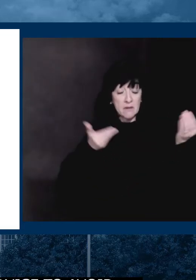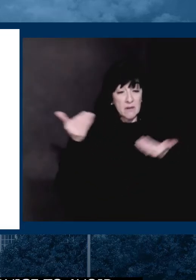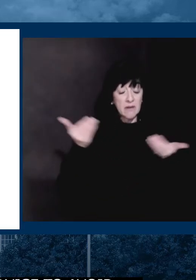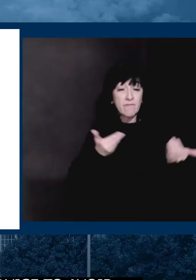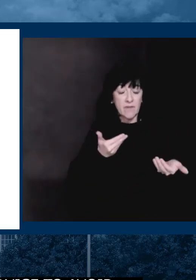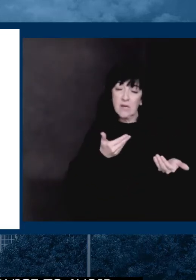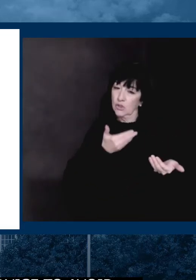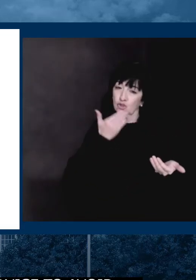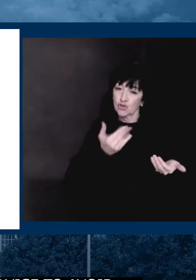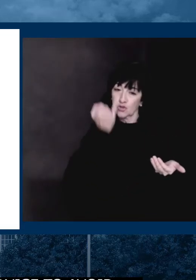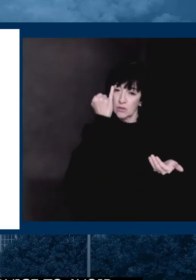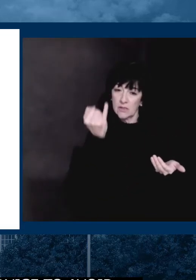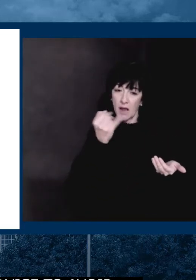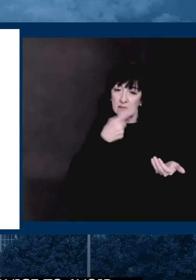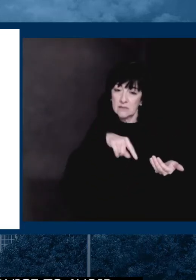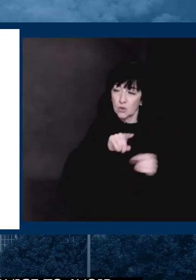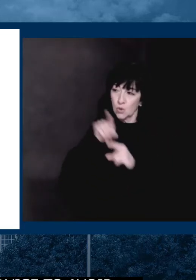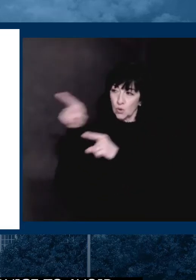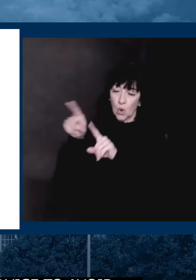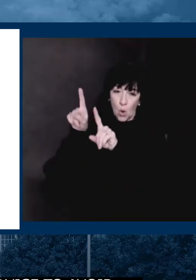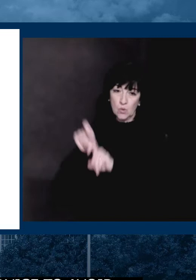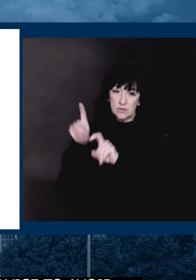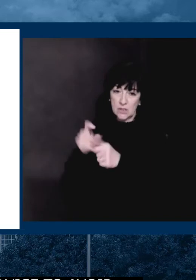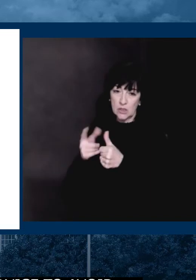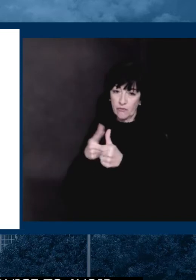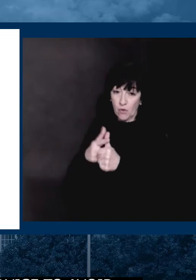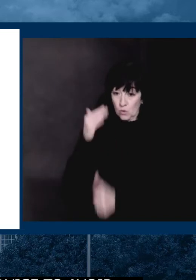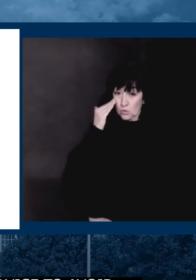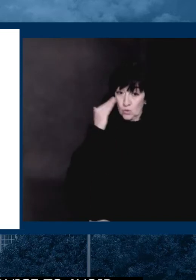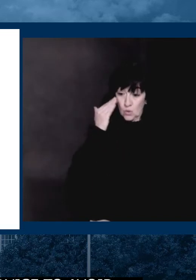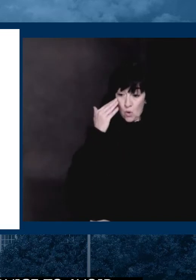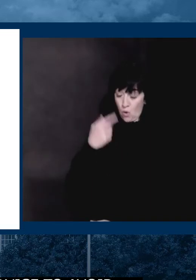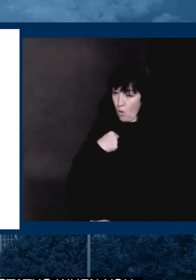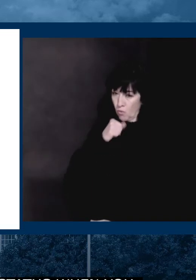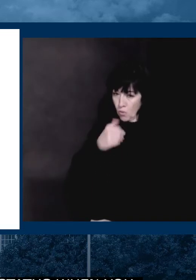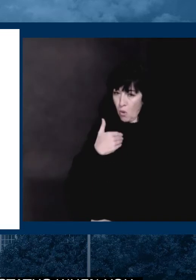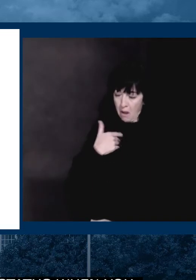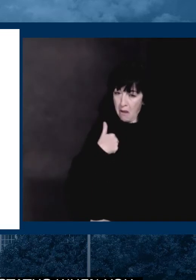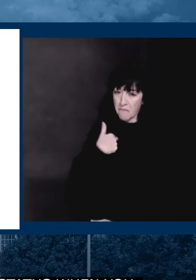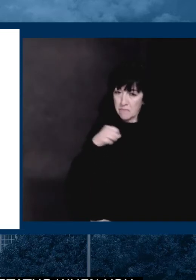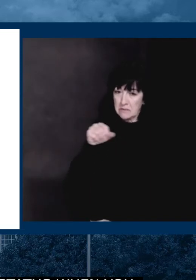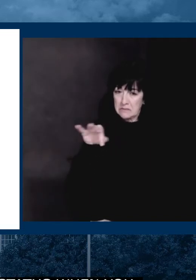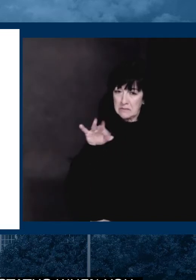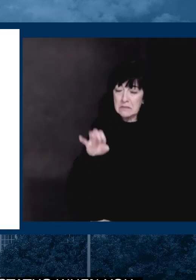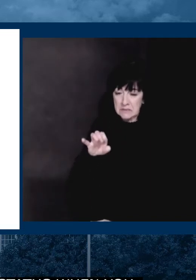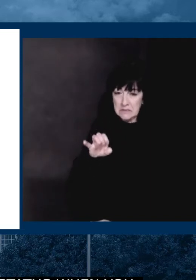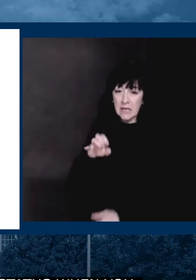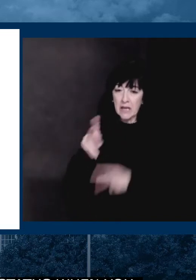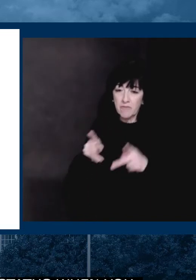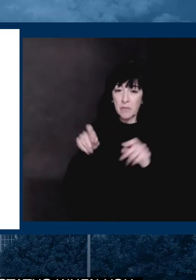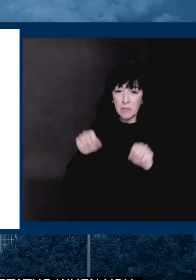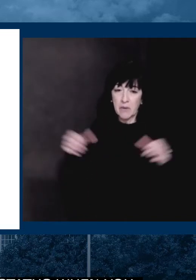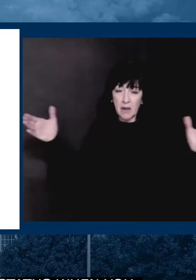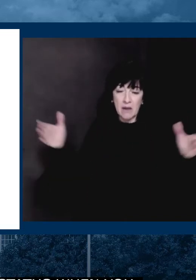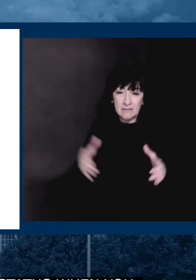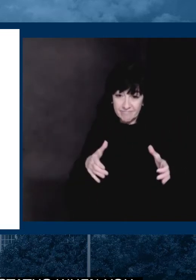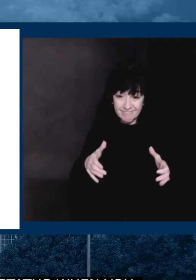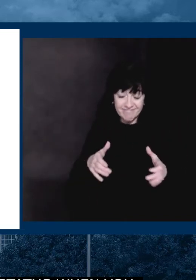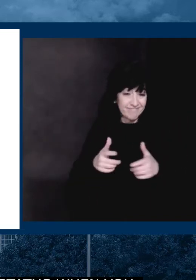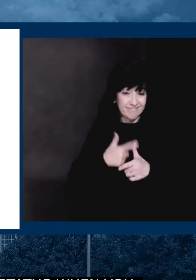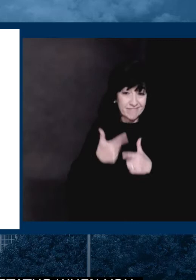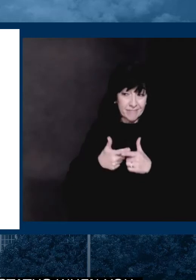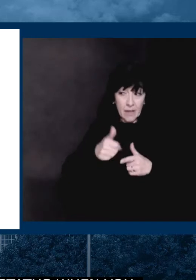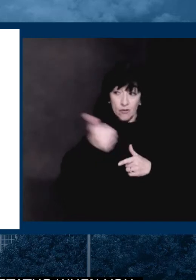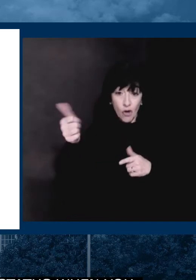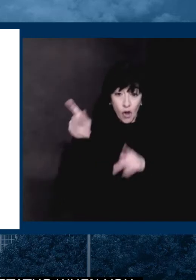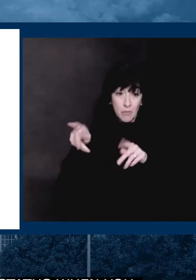opportunities for folks to get tested. We need those of you who live in Kent County in particular, where we're seeing a surge outside of the Dover area,